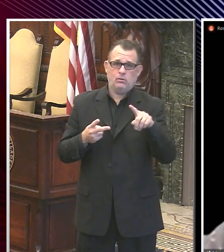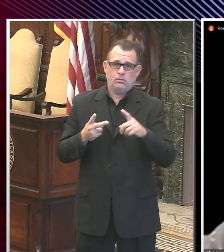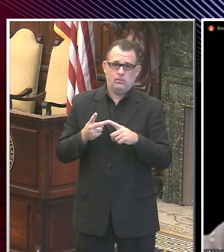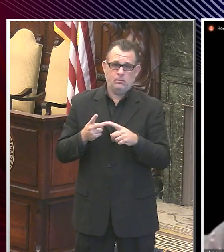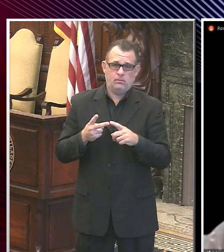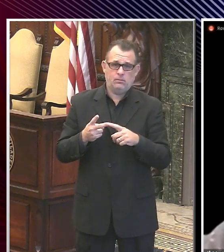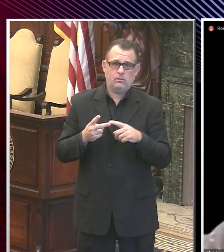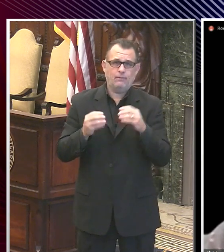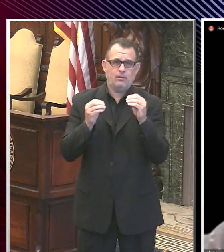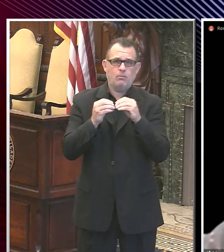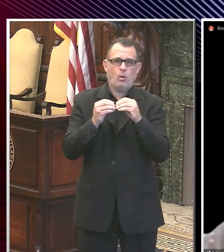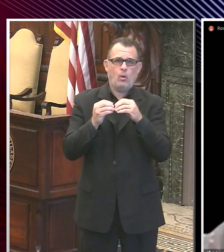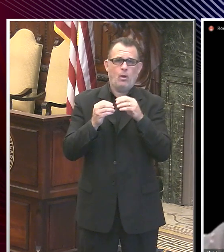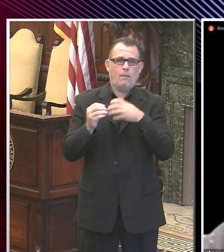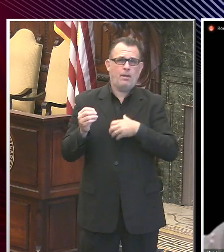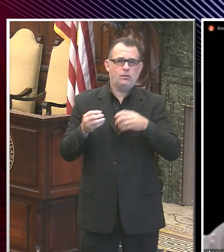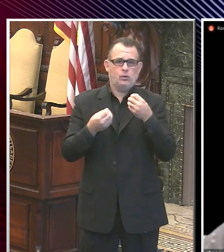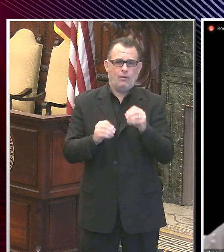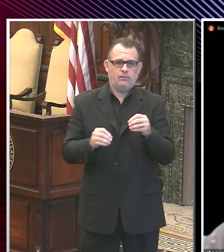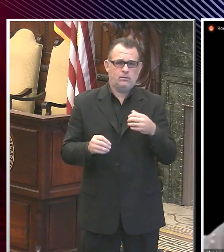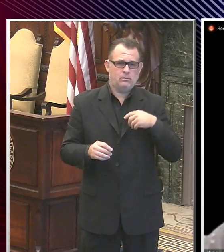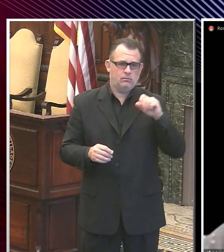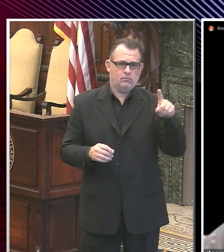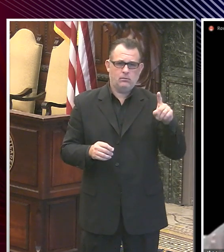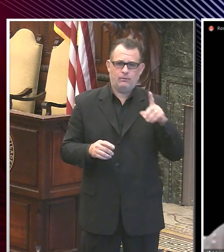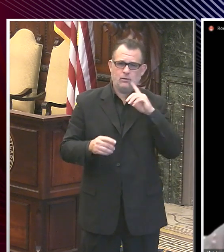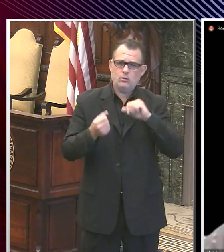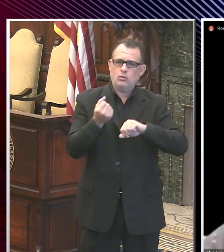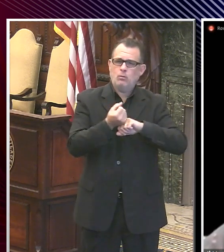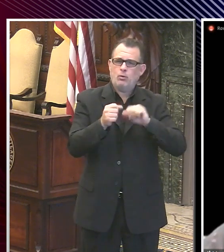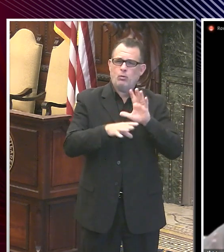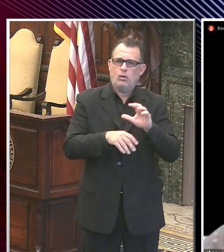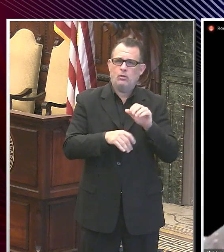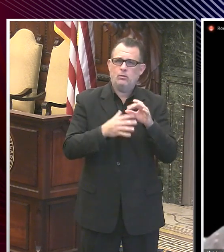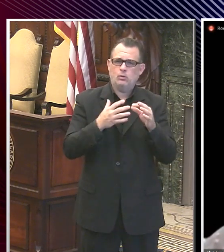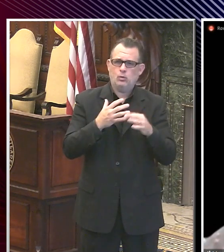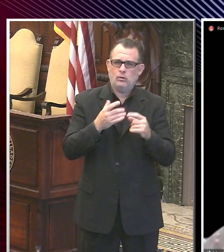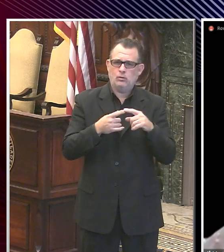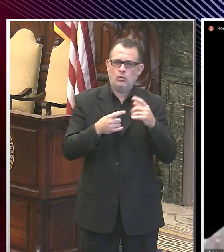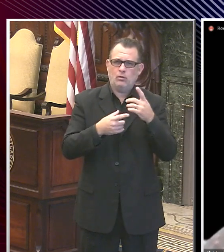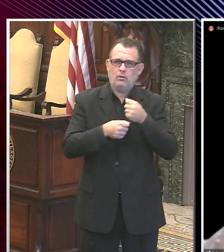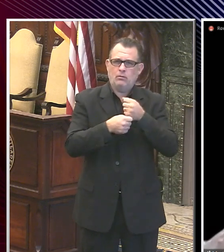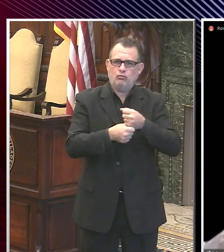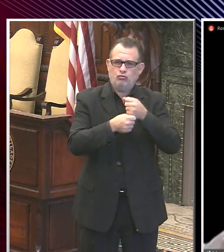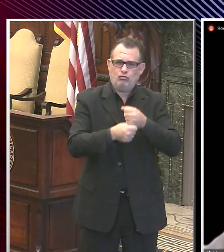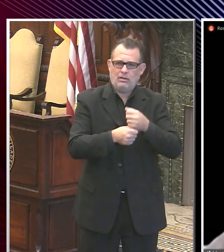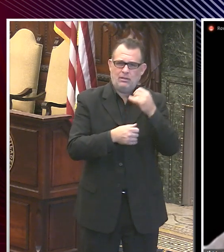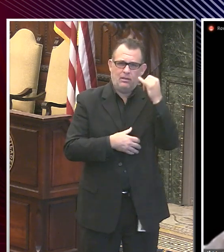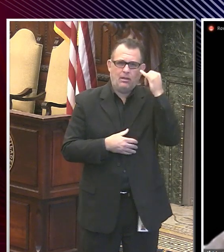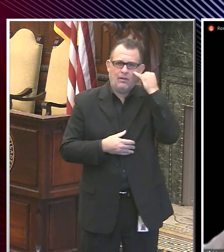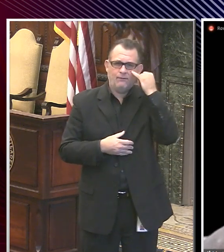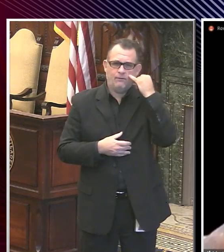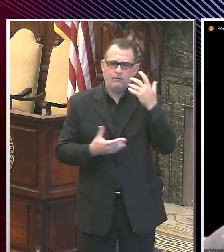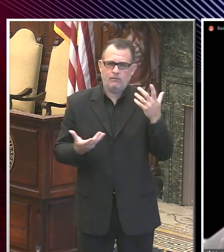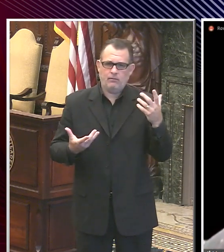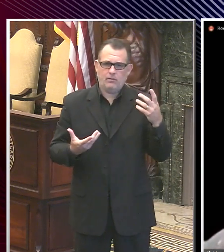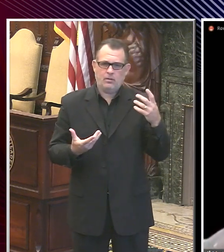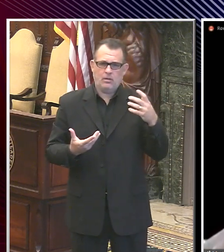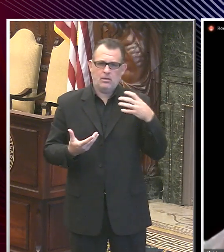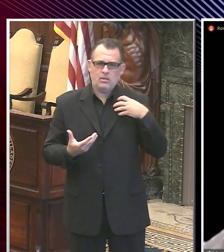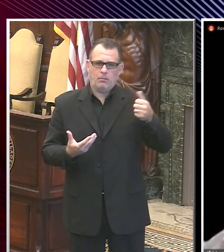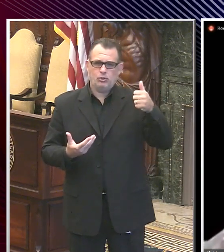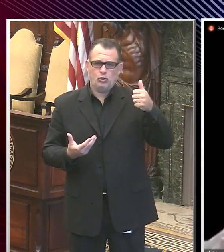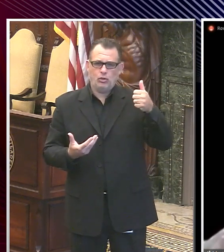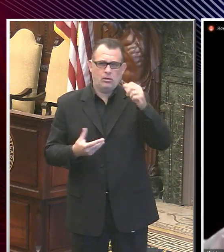administration. Does the administration support workers' choice to strike if their employers are not adhering? So this could be a